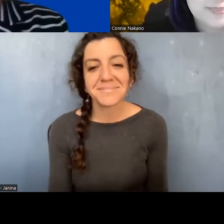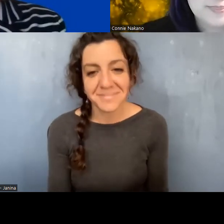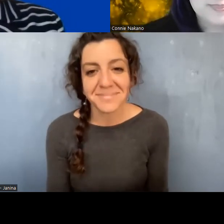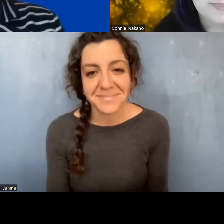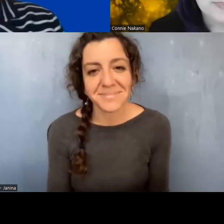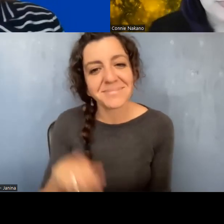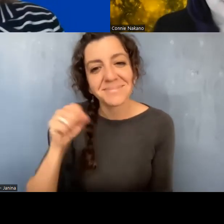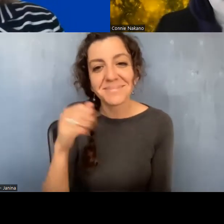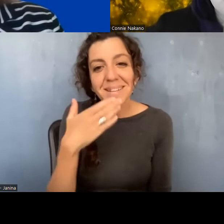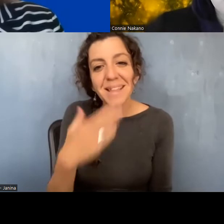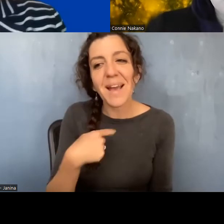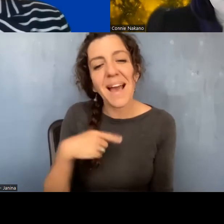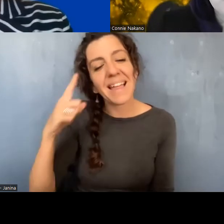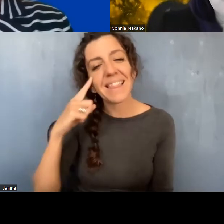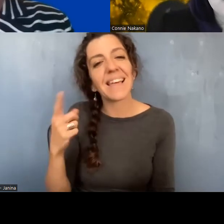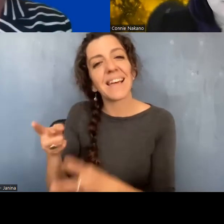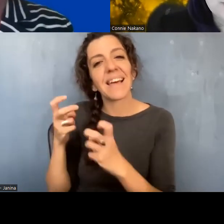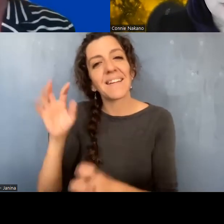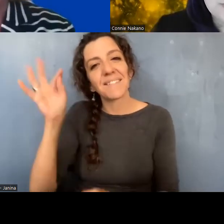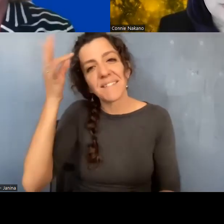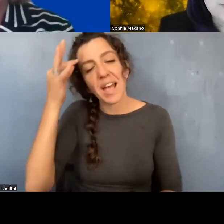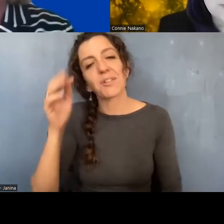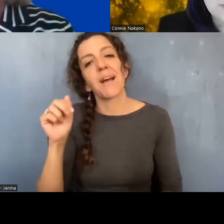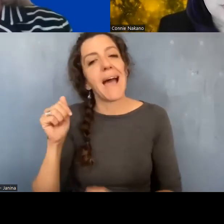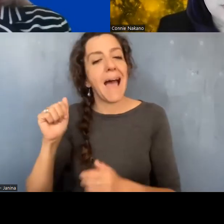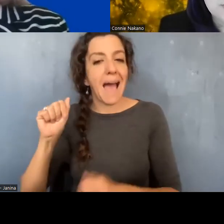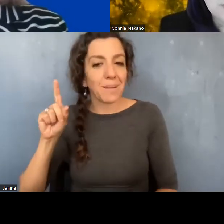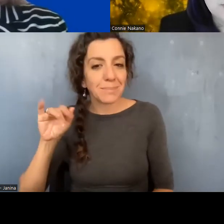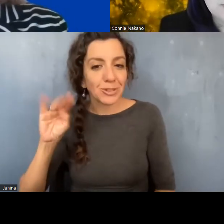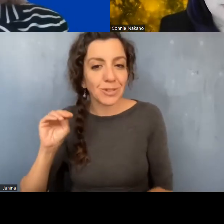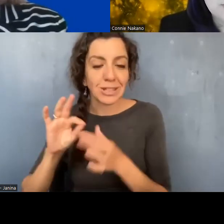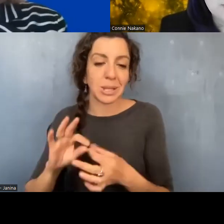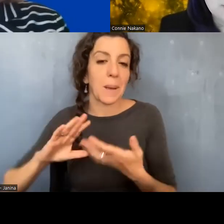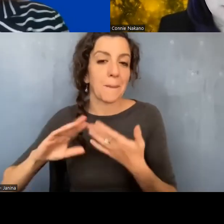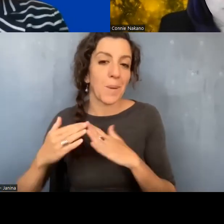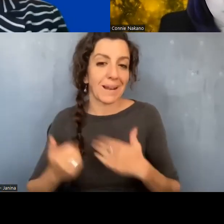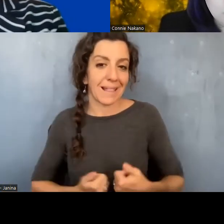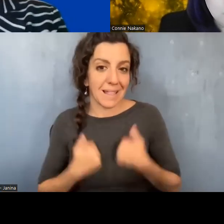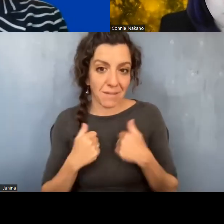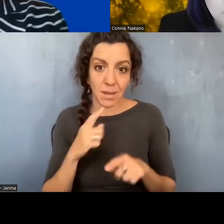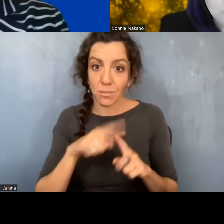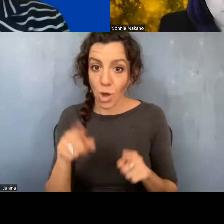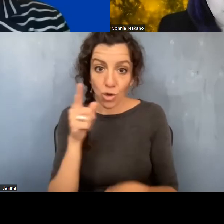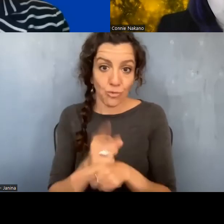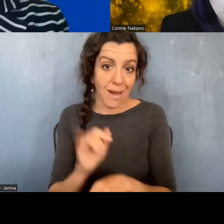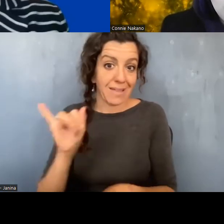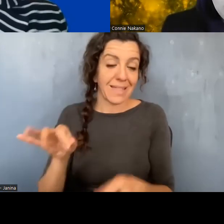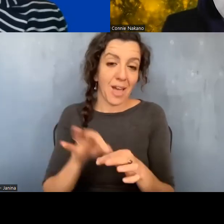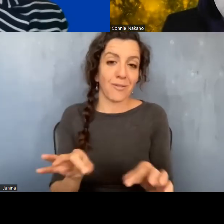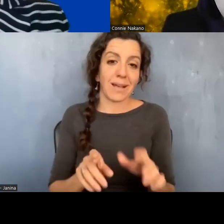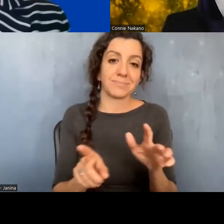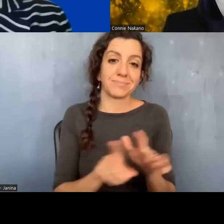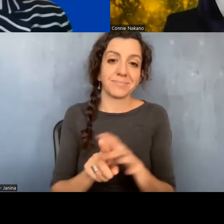from the Federal Administration on Community Living, but you're right, it does pop up in other sectors as